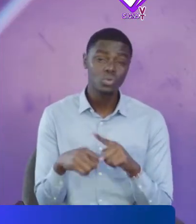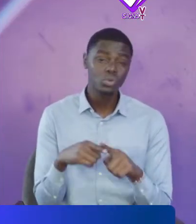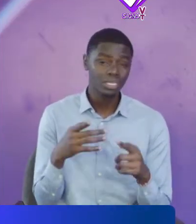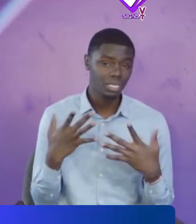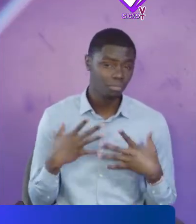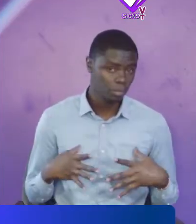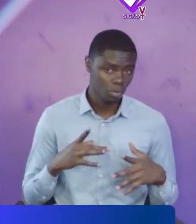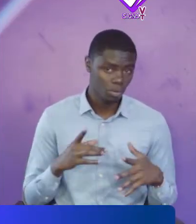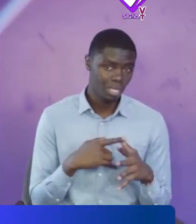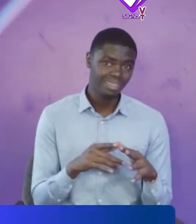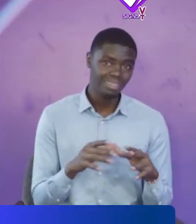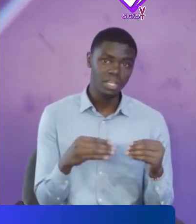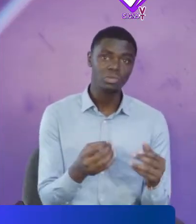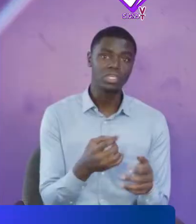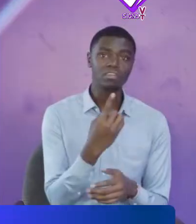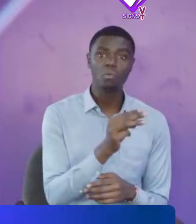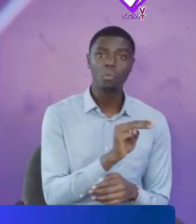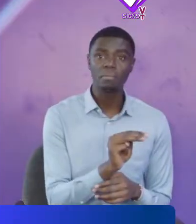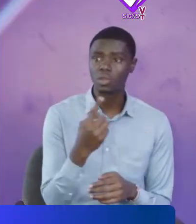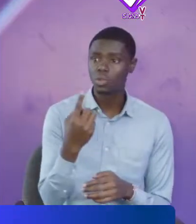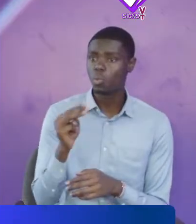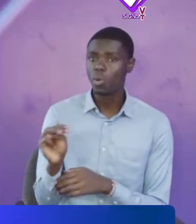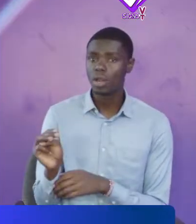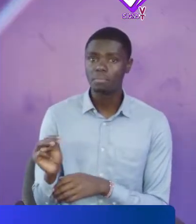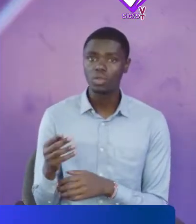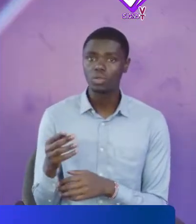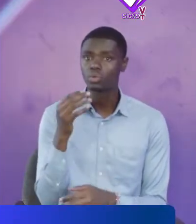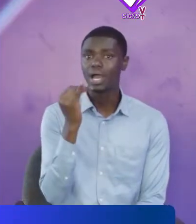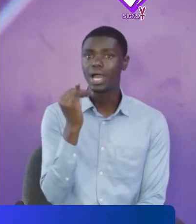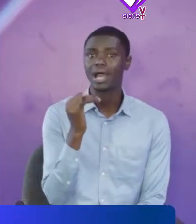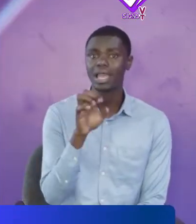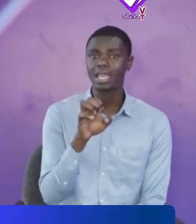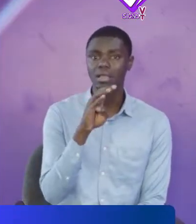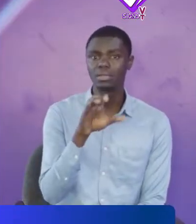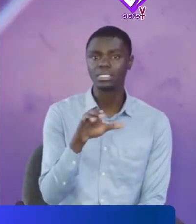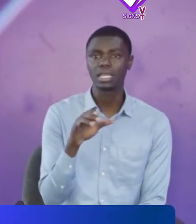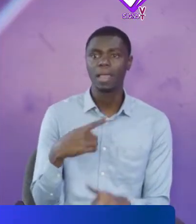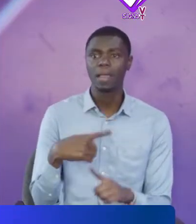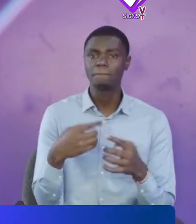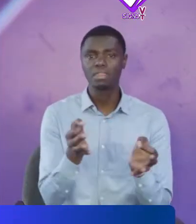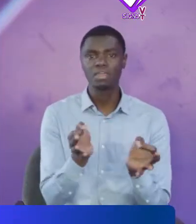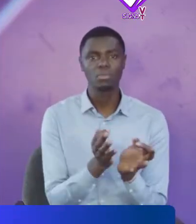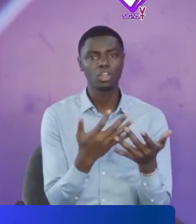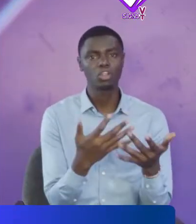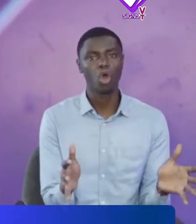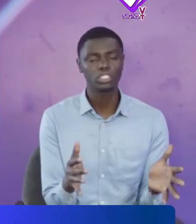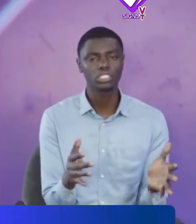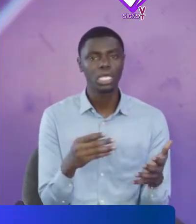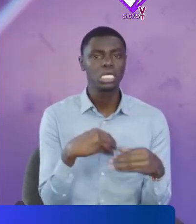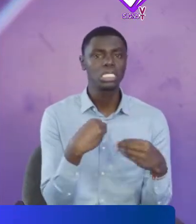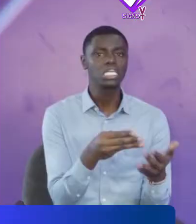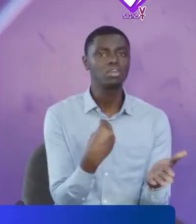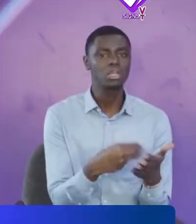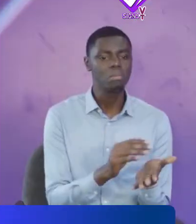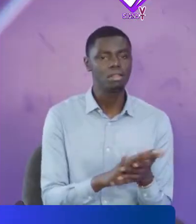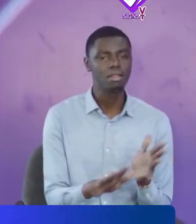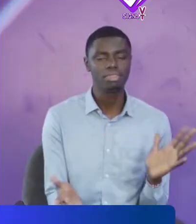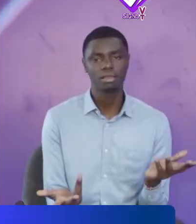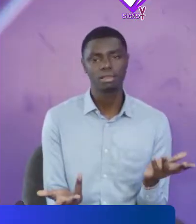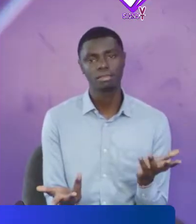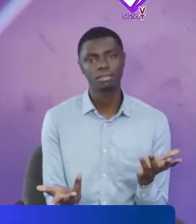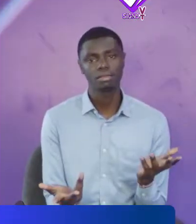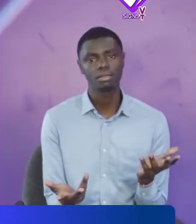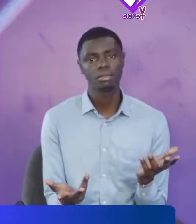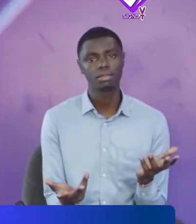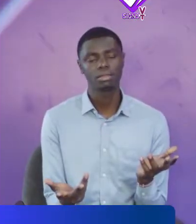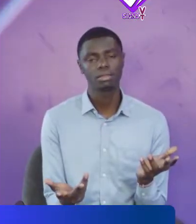then you give 1 million each to IEBC. But the family that lost have not been given even 50,000. They have not even been